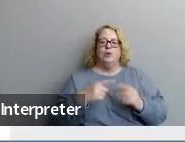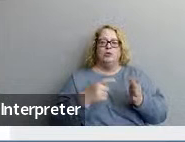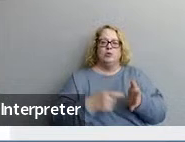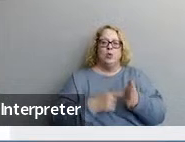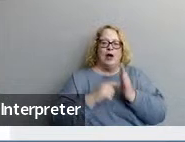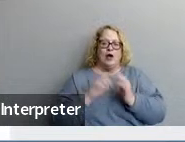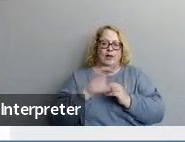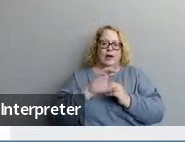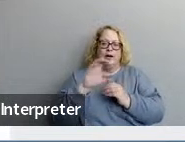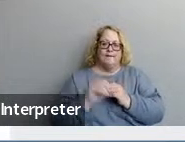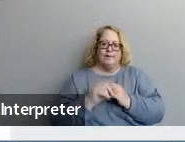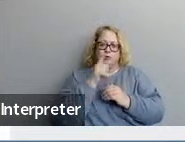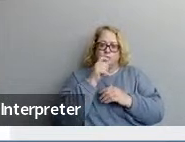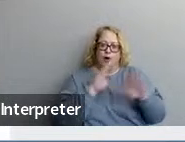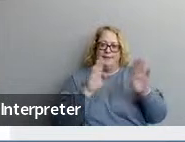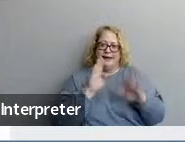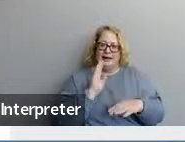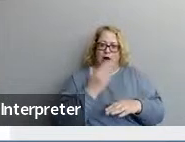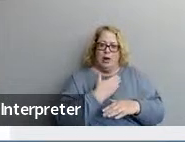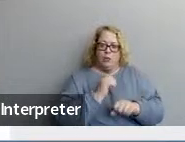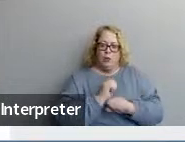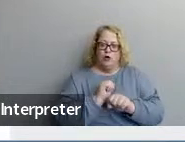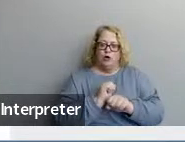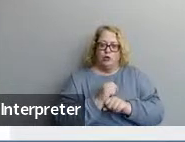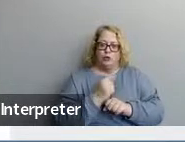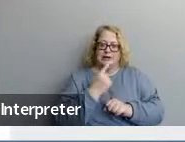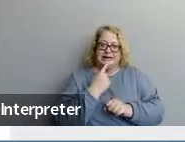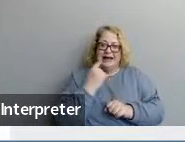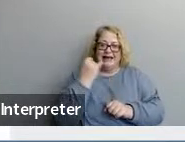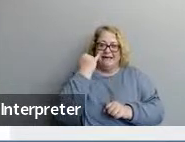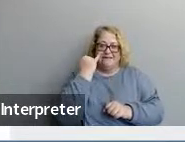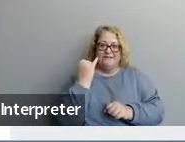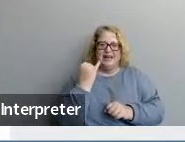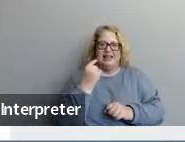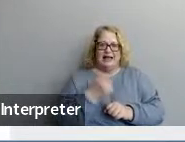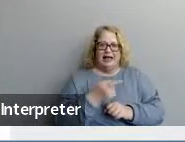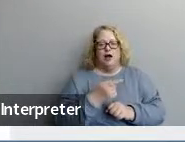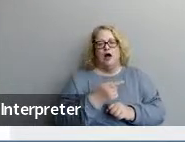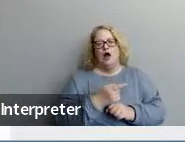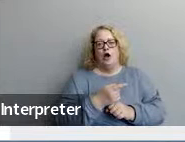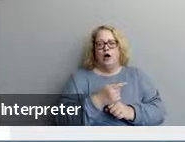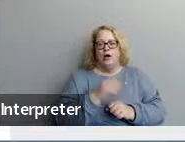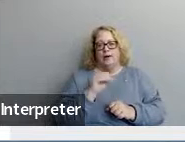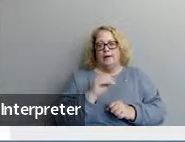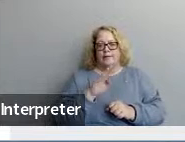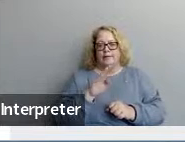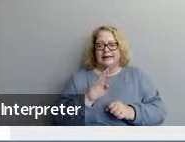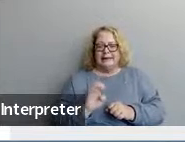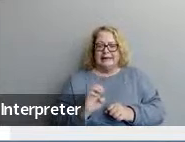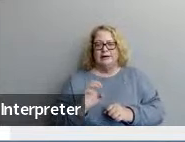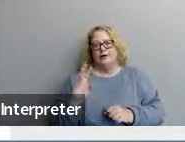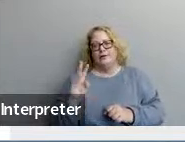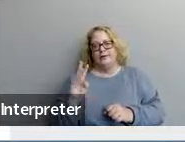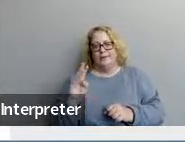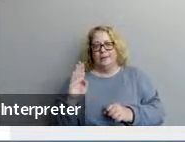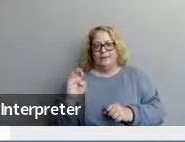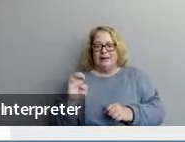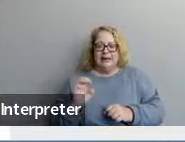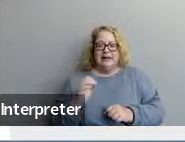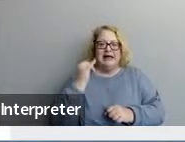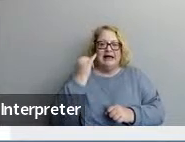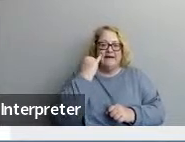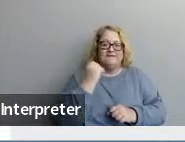the companies who are bidding on our work to say if they are maybe weeby, if they are that organization, and if they're not,